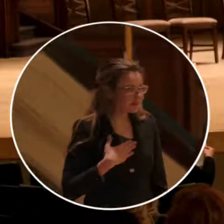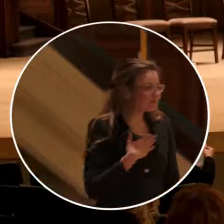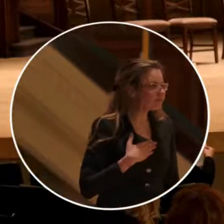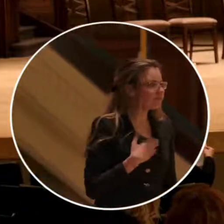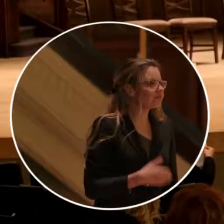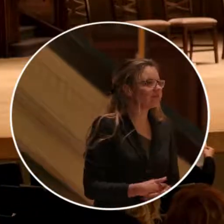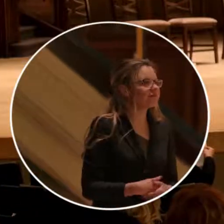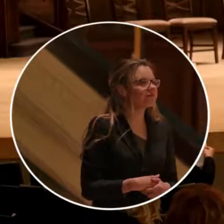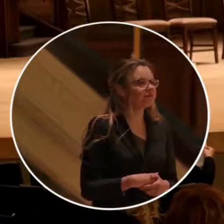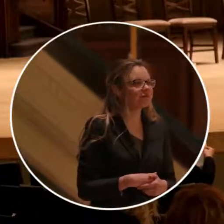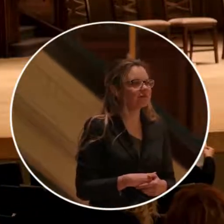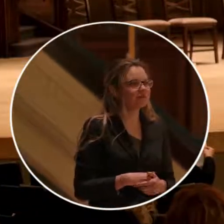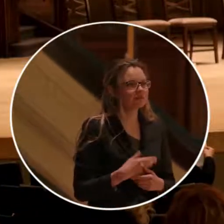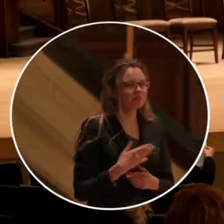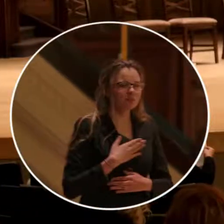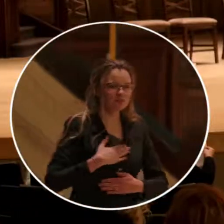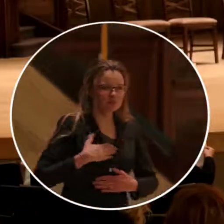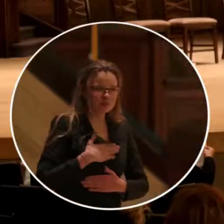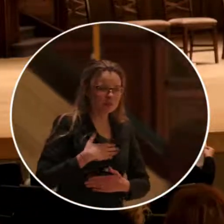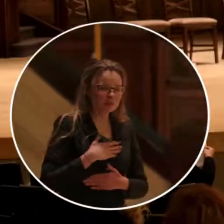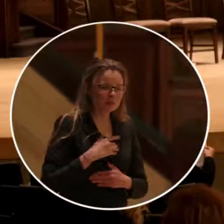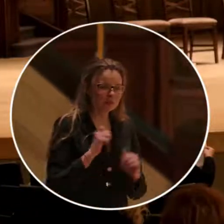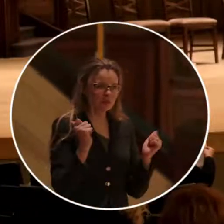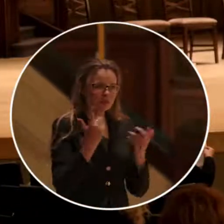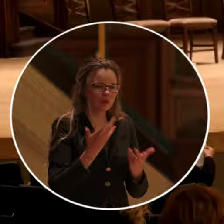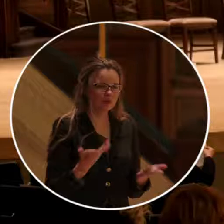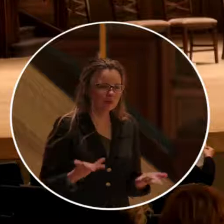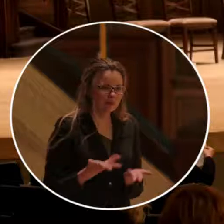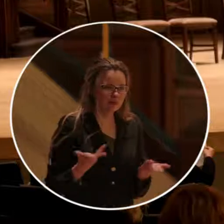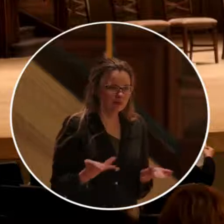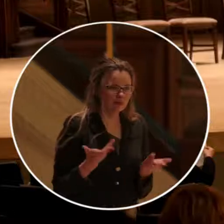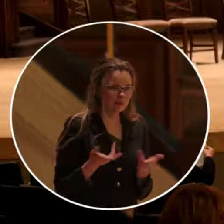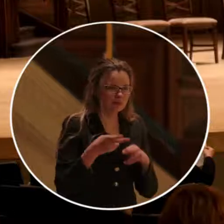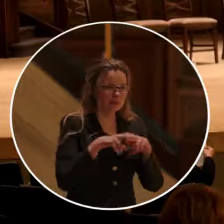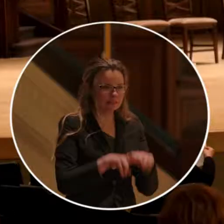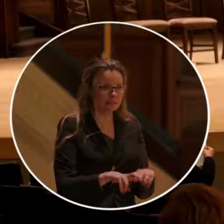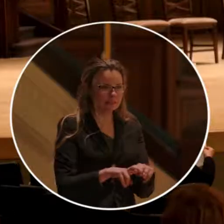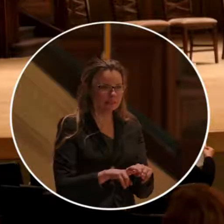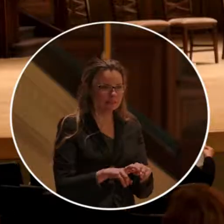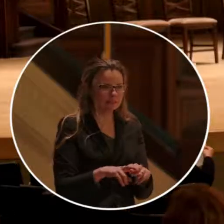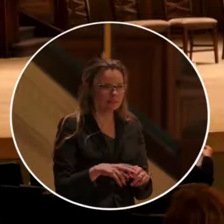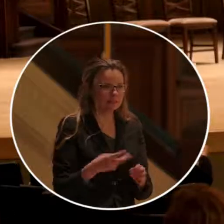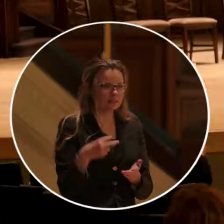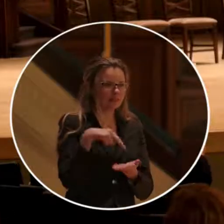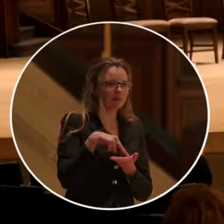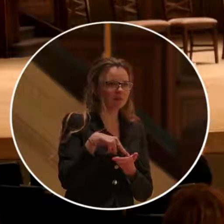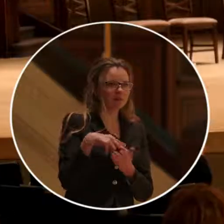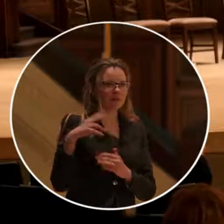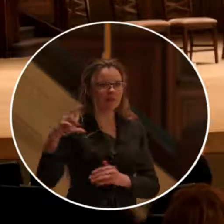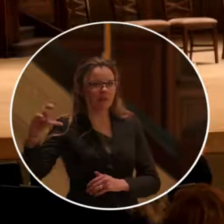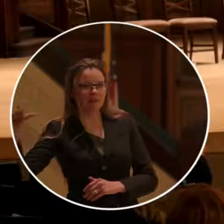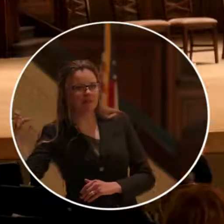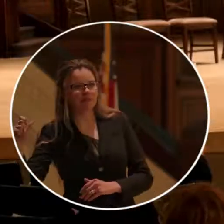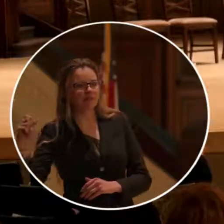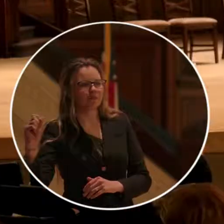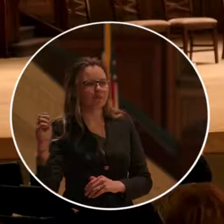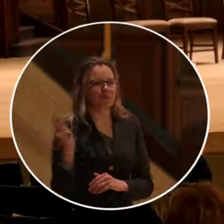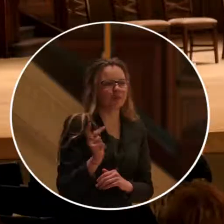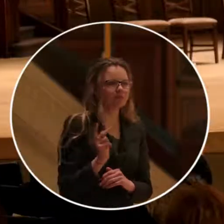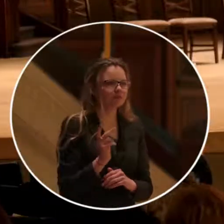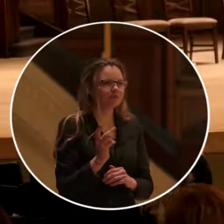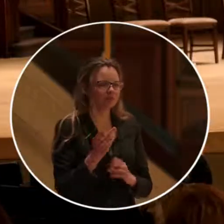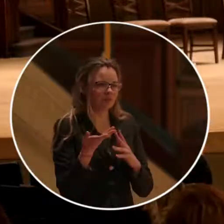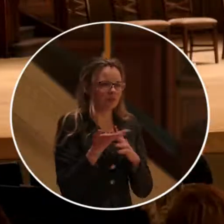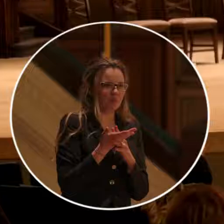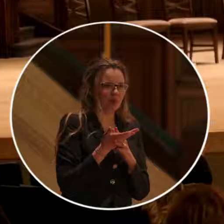of everyone in attendance and on stage, we ask that you remain seated and only enter and exit during applause or a break in the program.